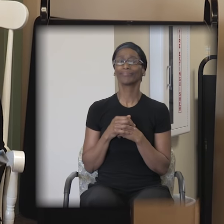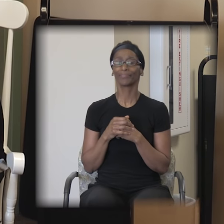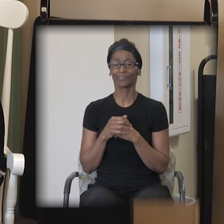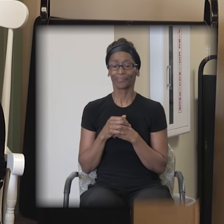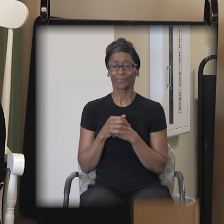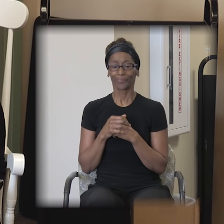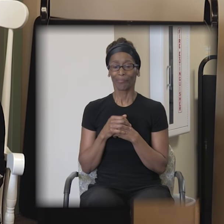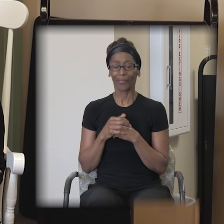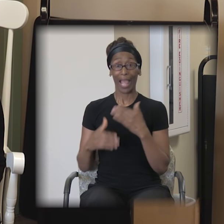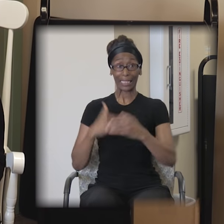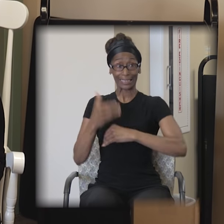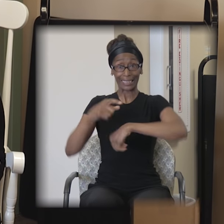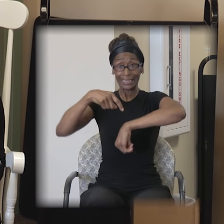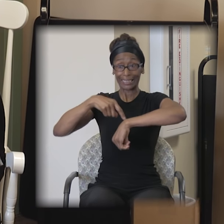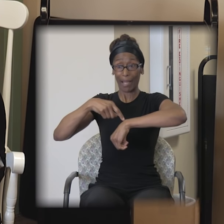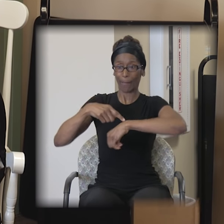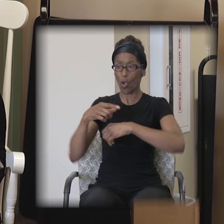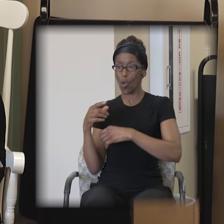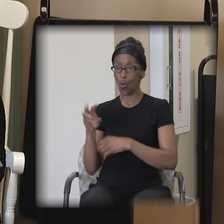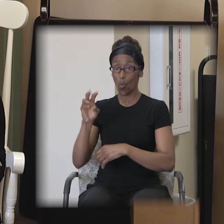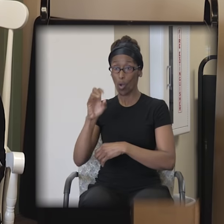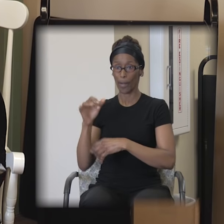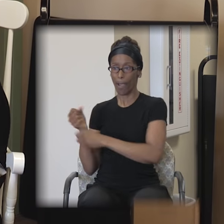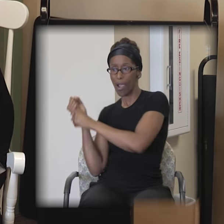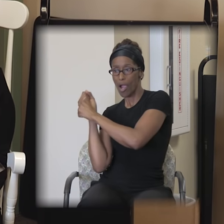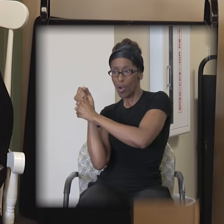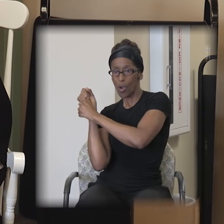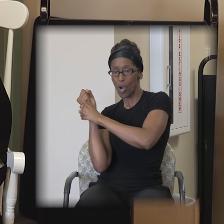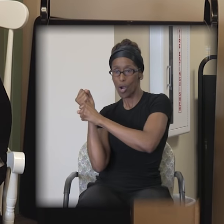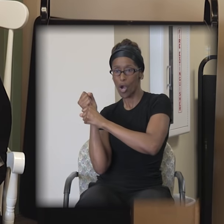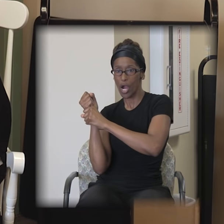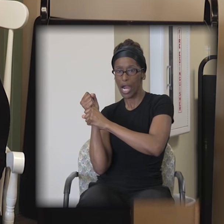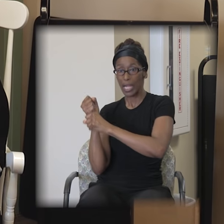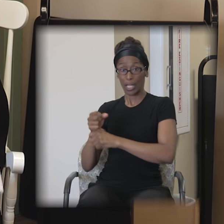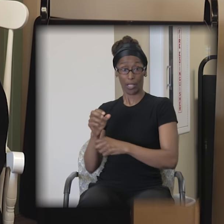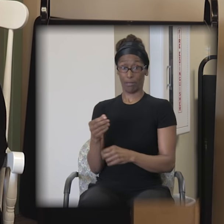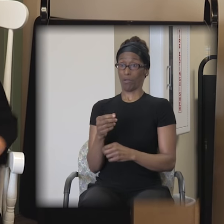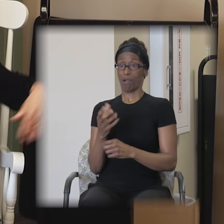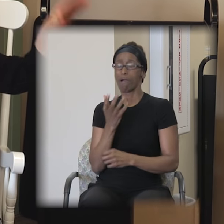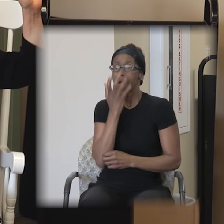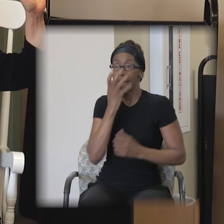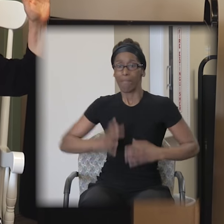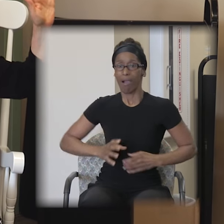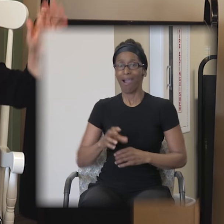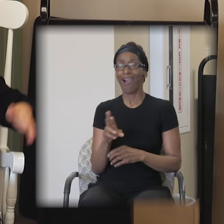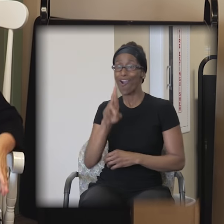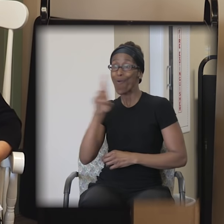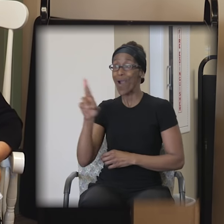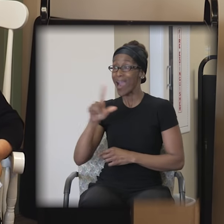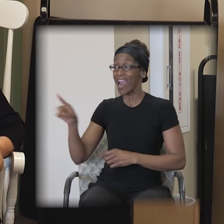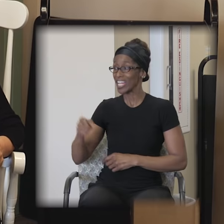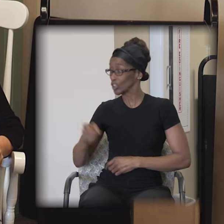The next time William was at bat, the umpire raised his right hand for a strike and his left for a